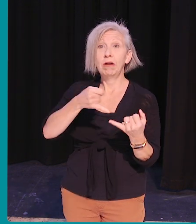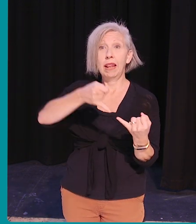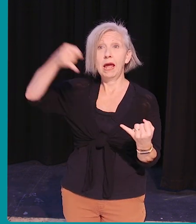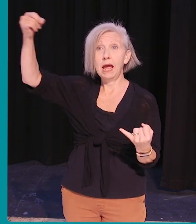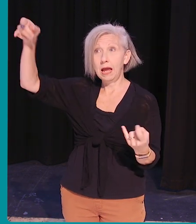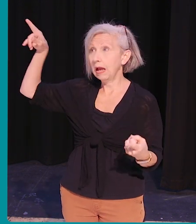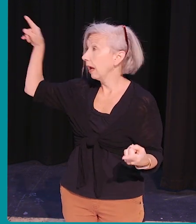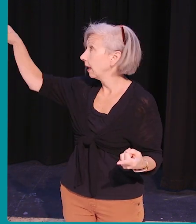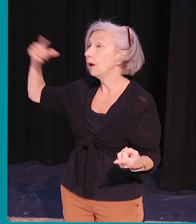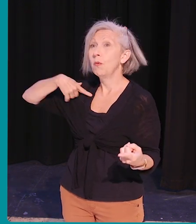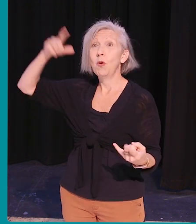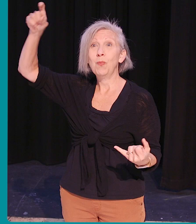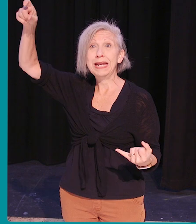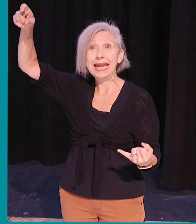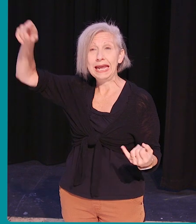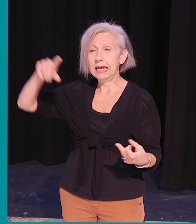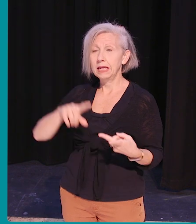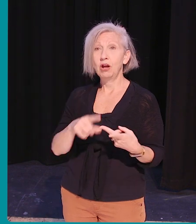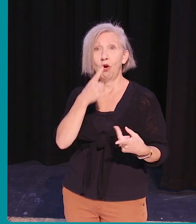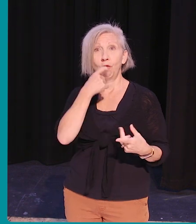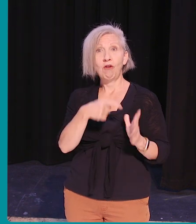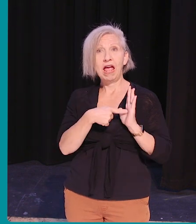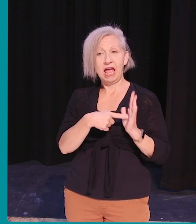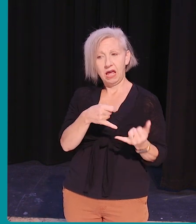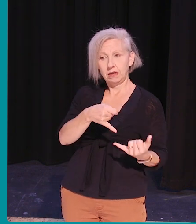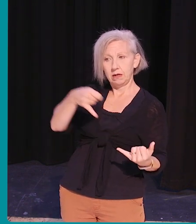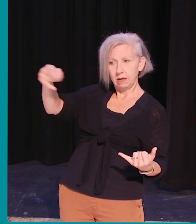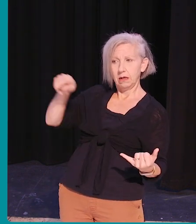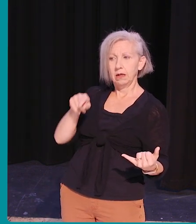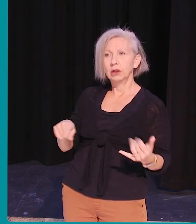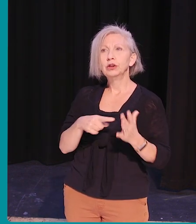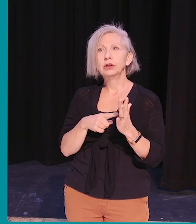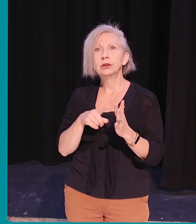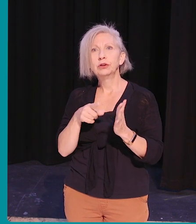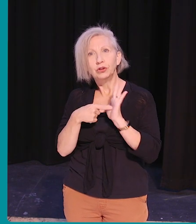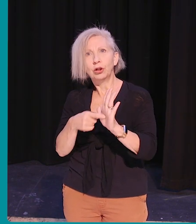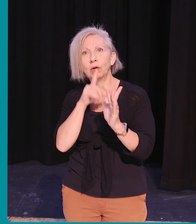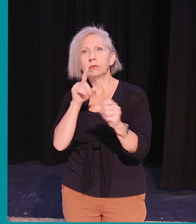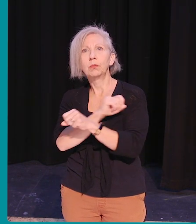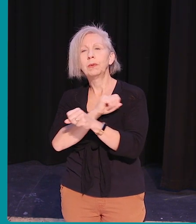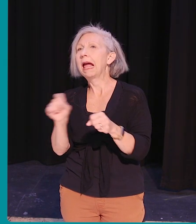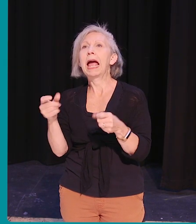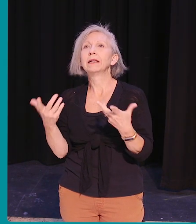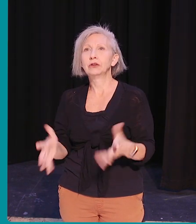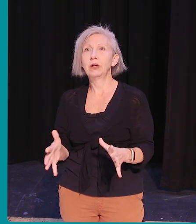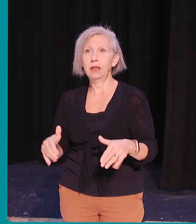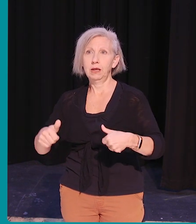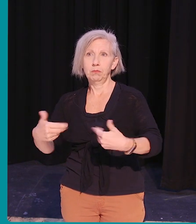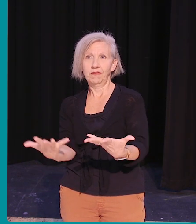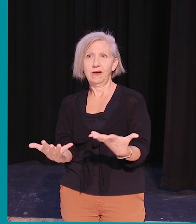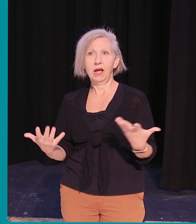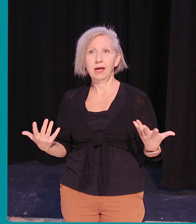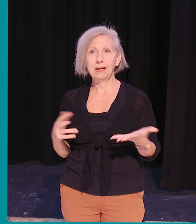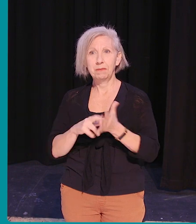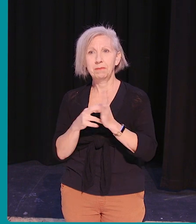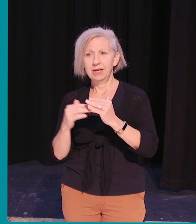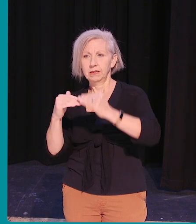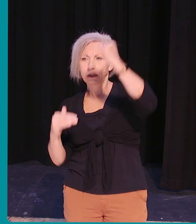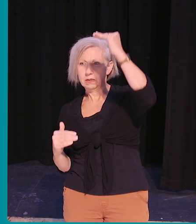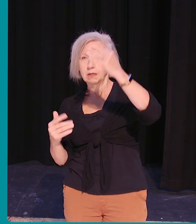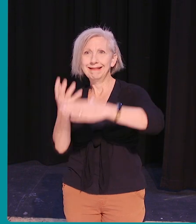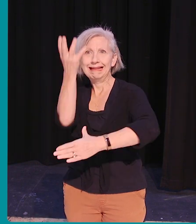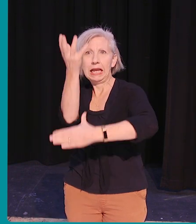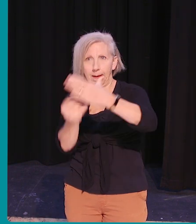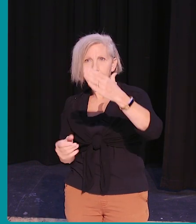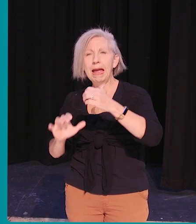Red line, what we're actually able to provide as school systems. That creates relevance gaps, right? How do we stay relevant to the needs of society and our kids